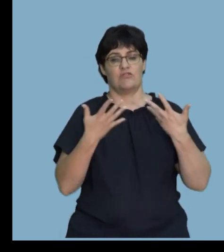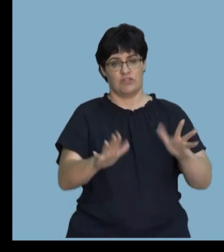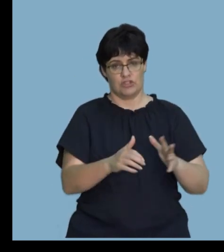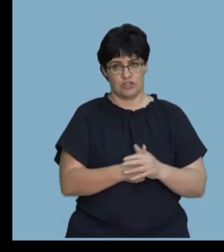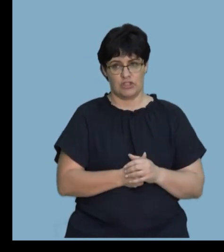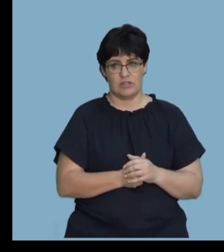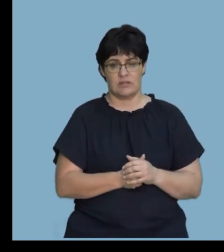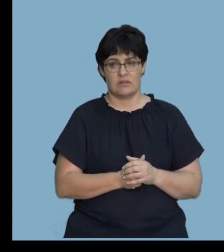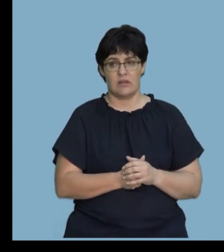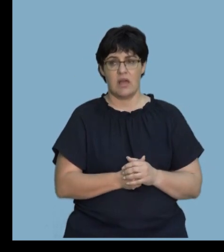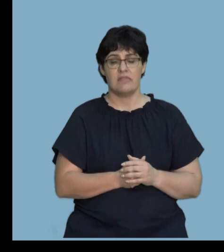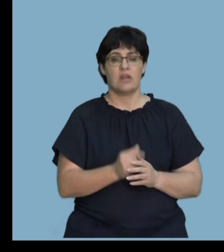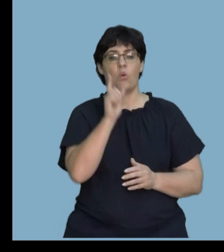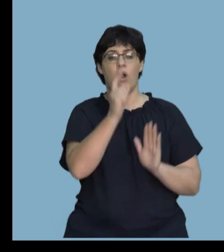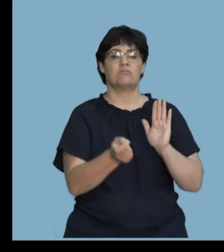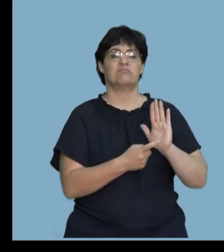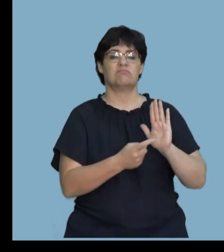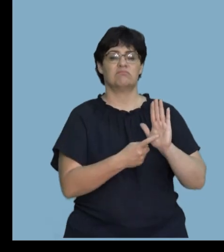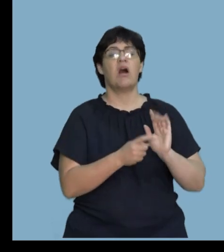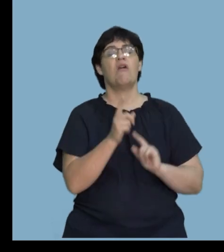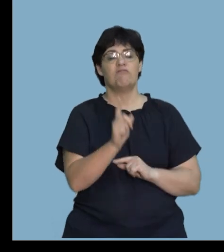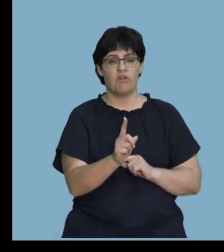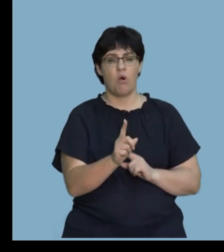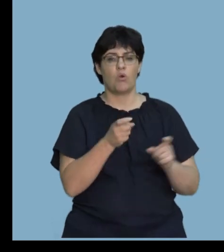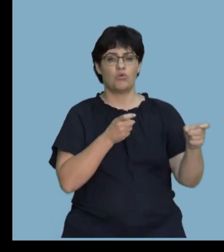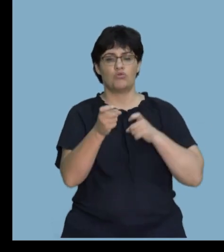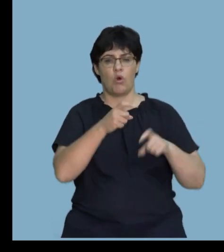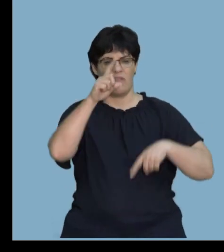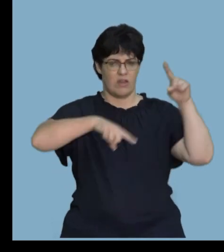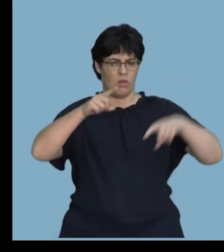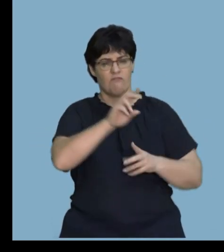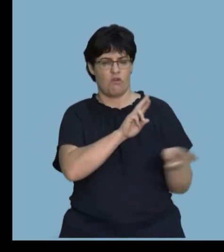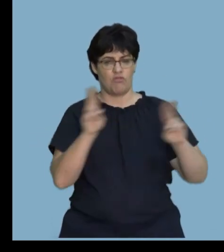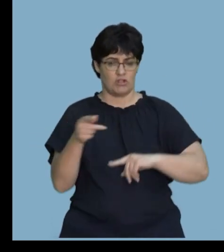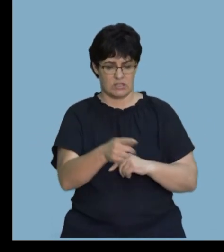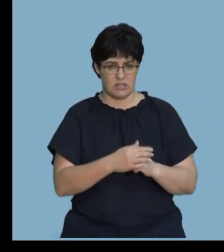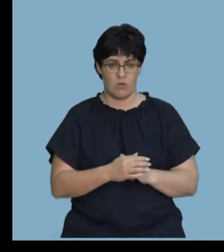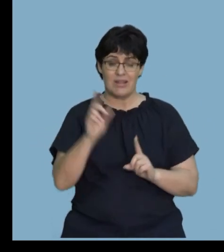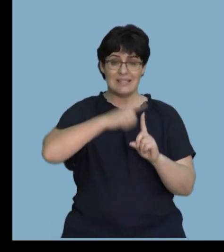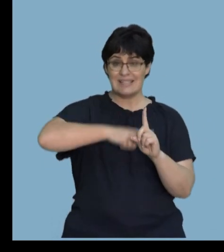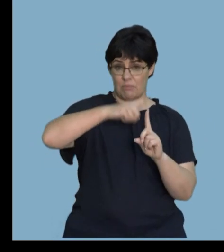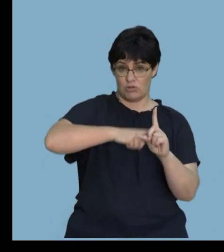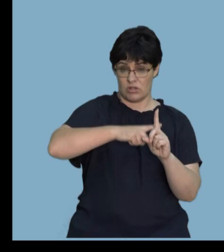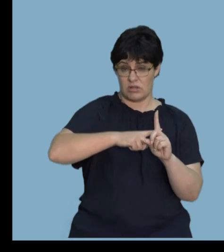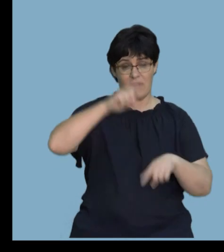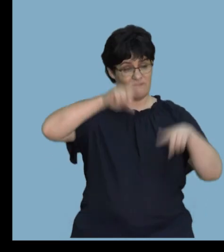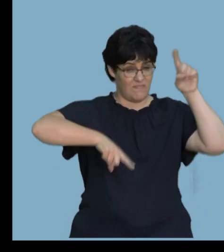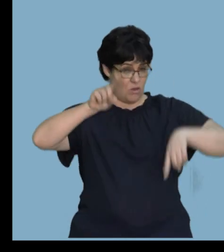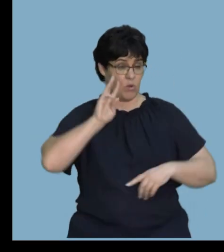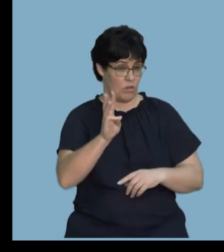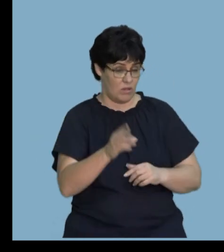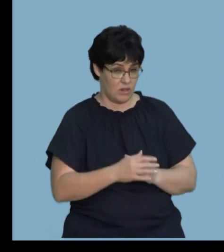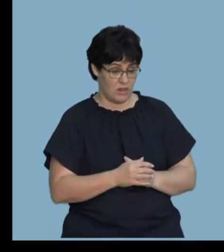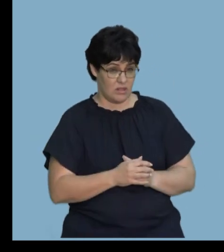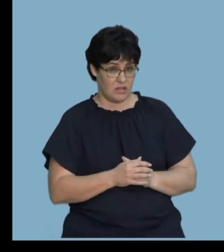down one controlled variable for this investigation. Now, we understand that temperature was going to be varied, okay? So obviously, we can